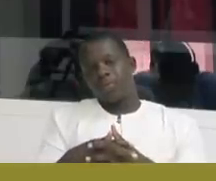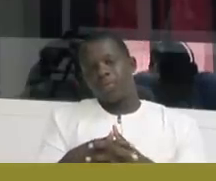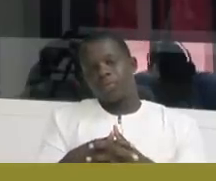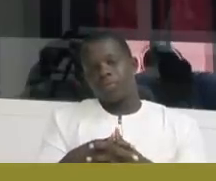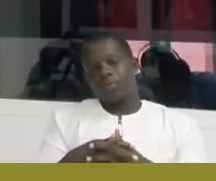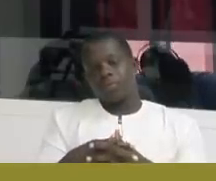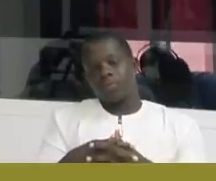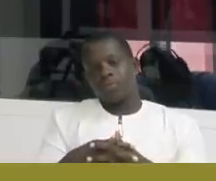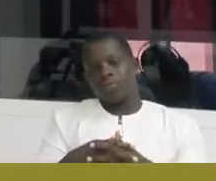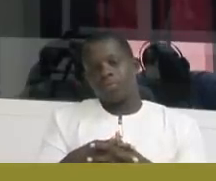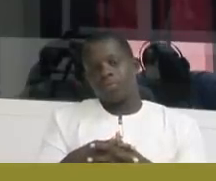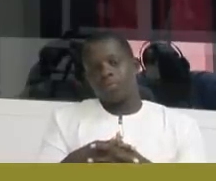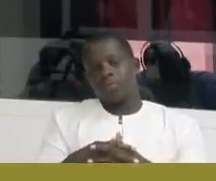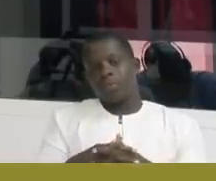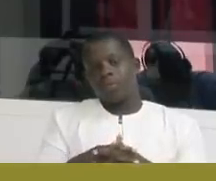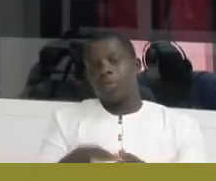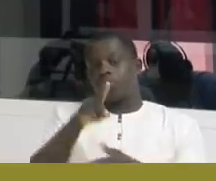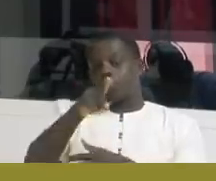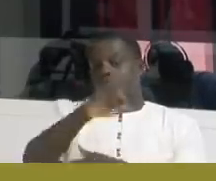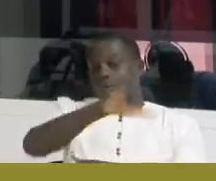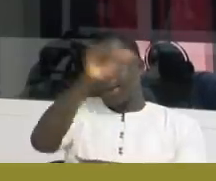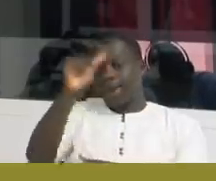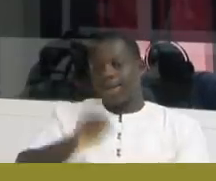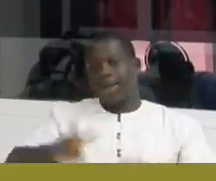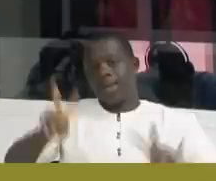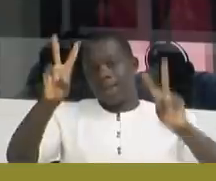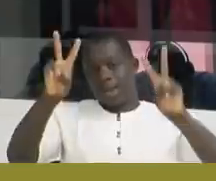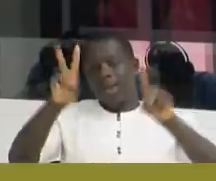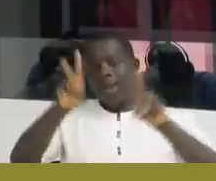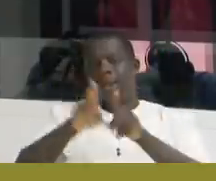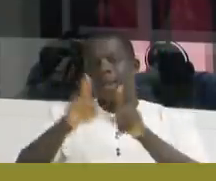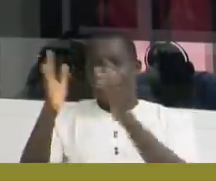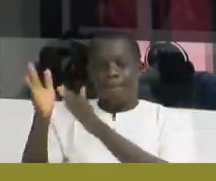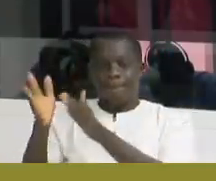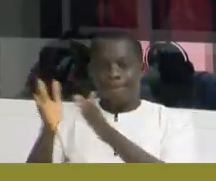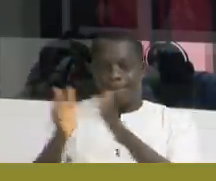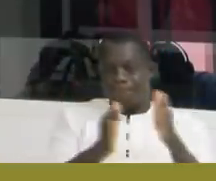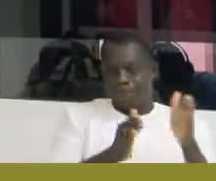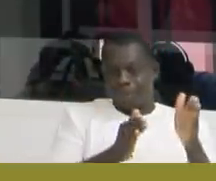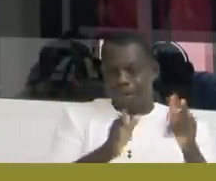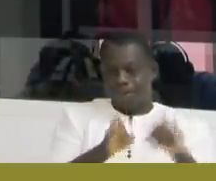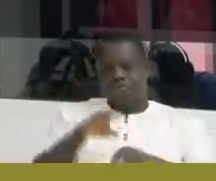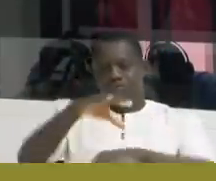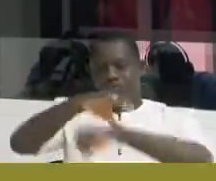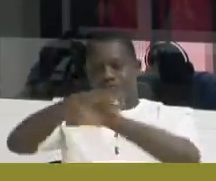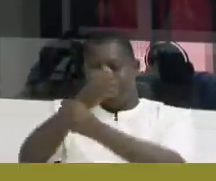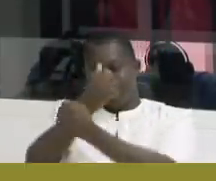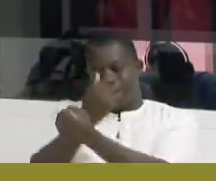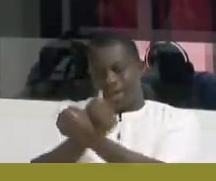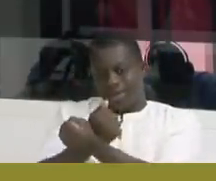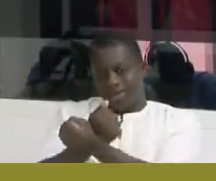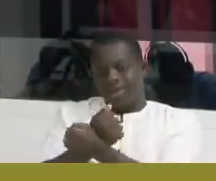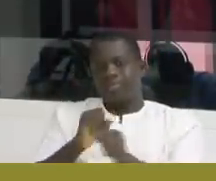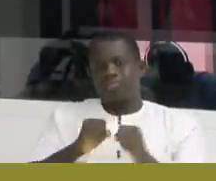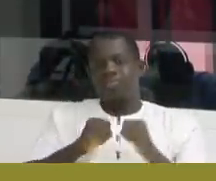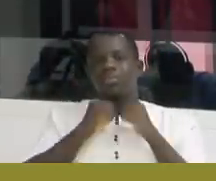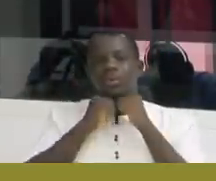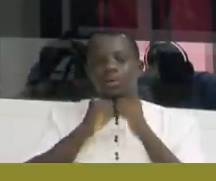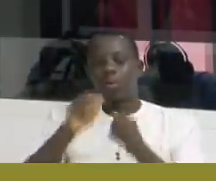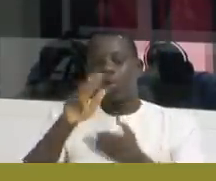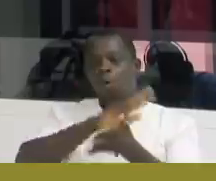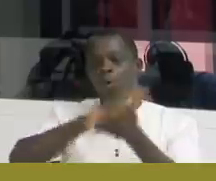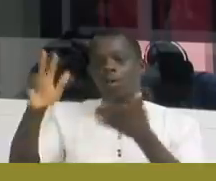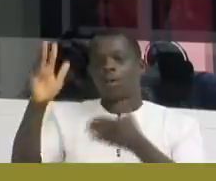that you and Jame planned to arrest Sana Sabali weeks before his arrest. Is that